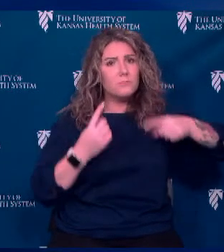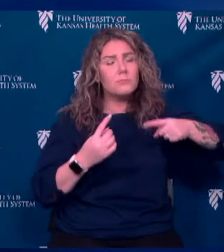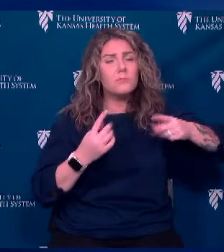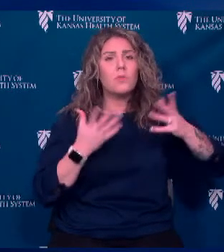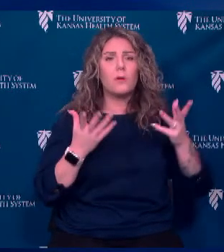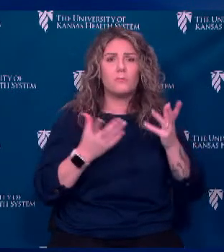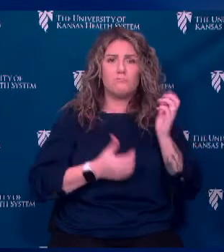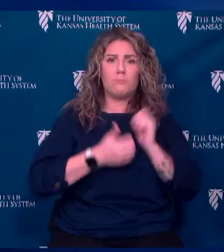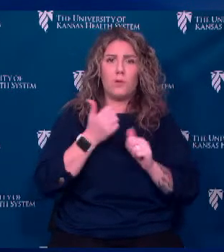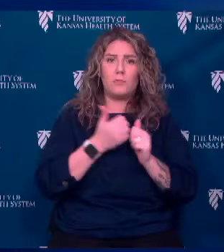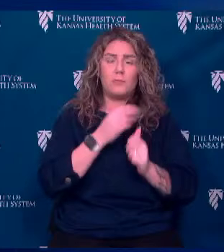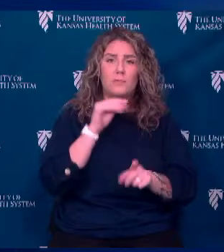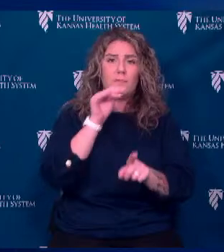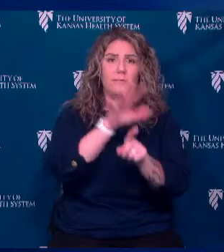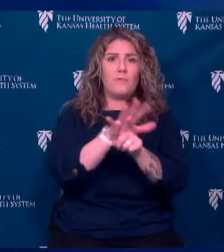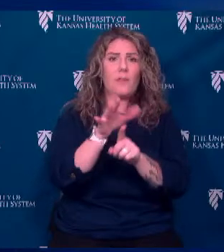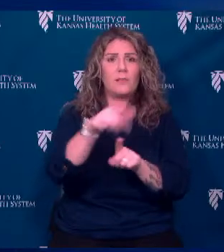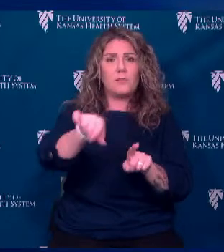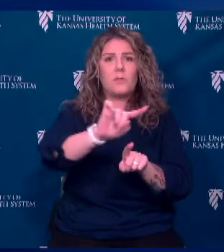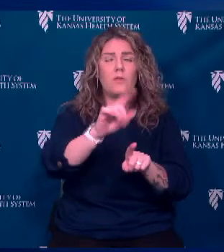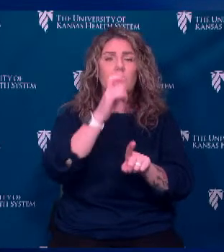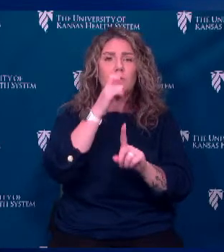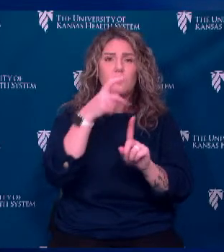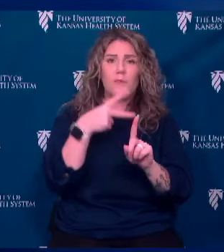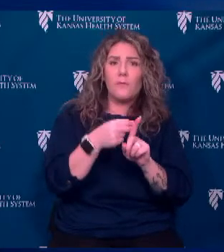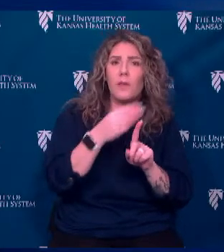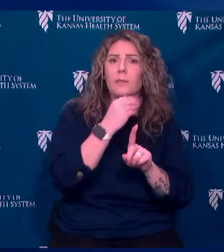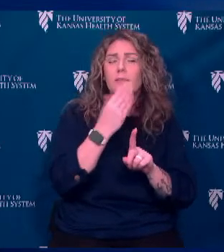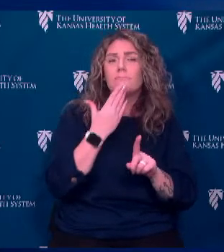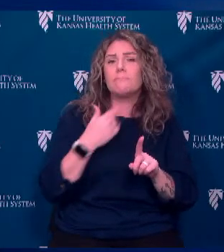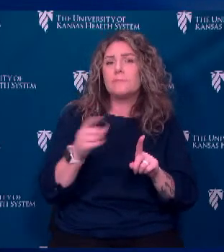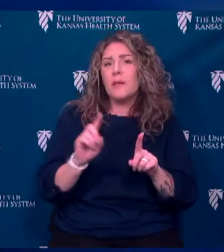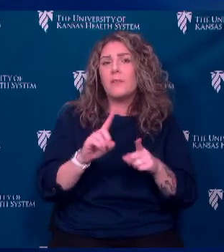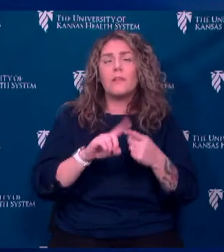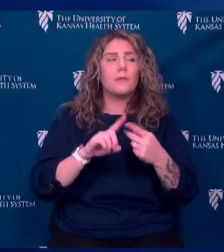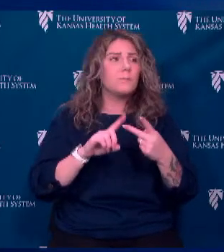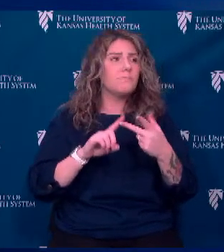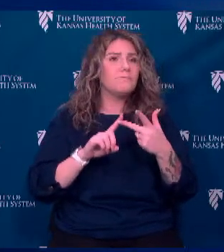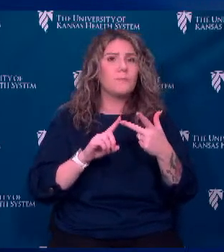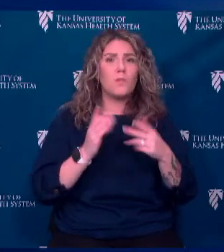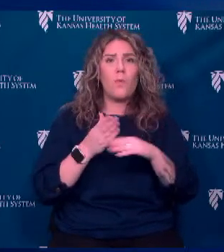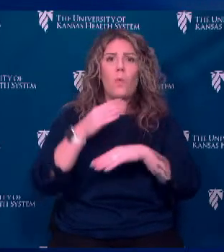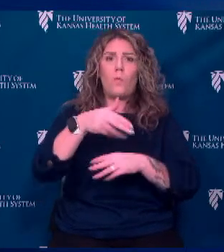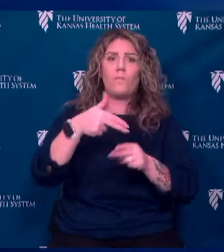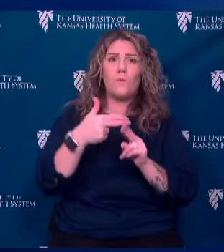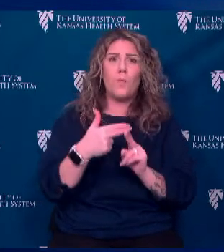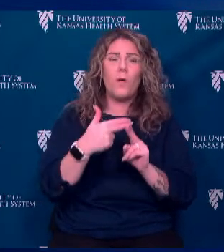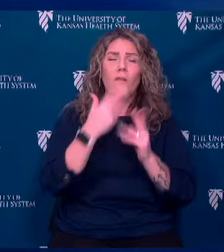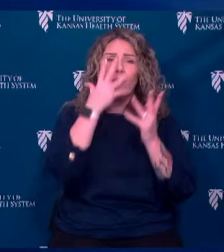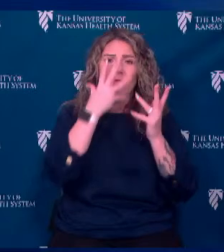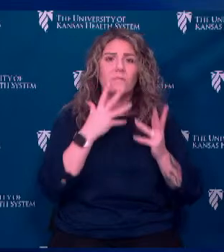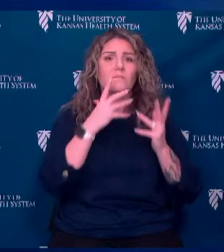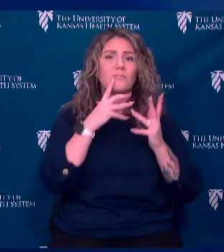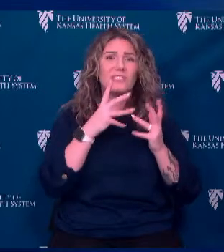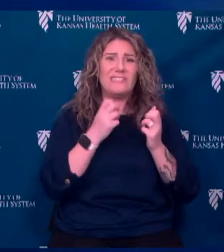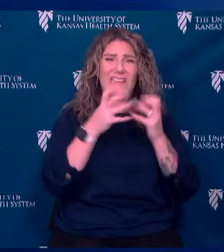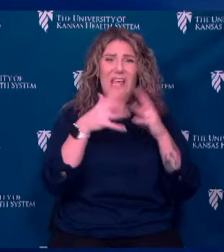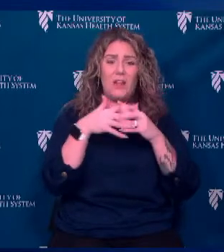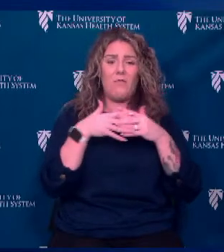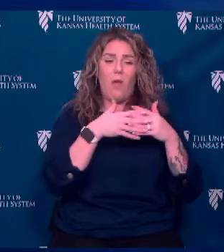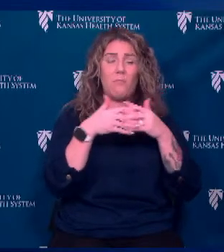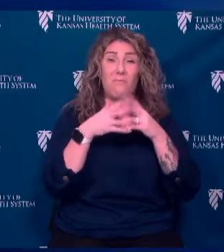and especially affects those who are unvaccinated, those with diabetes, those who are overweight. And so, unfortunately, there are a lot of Americans in that